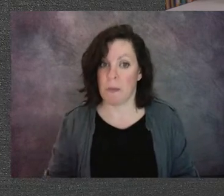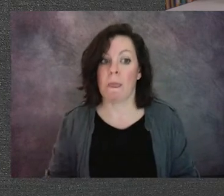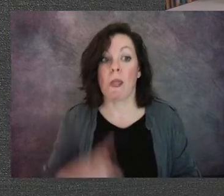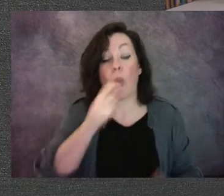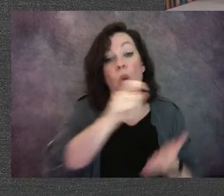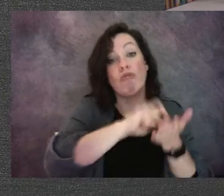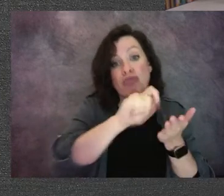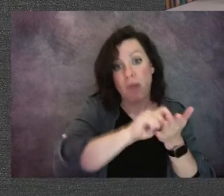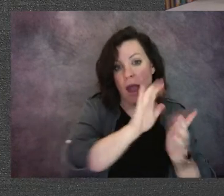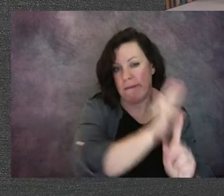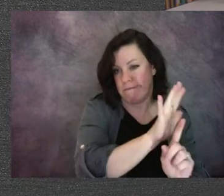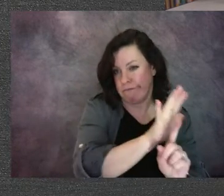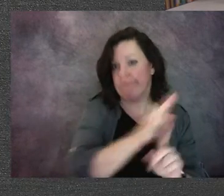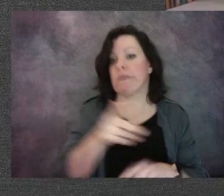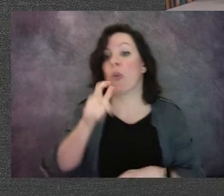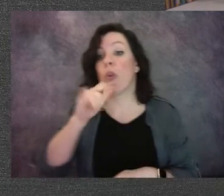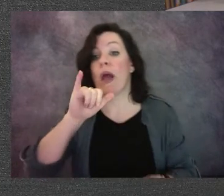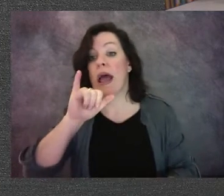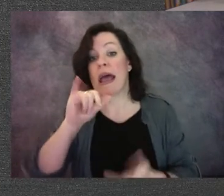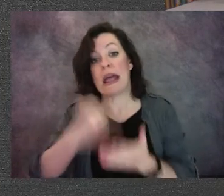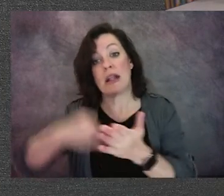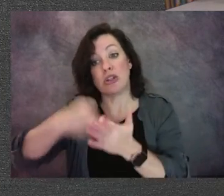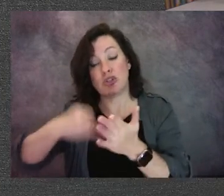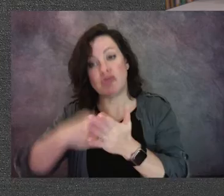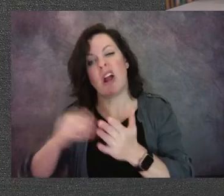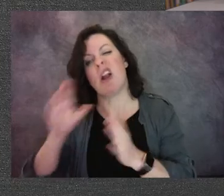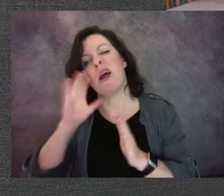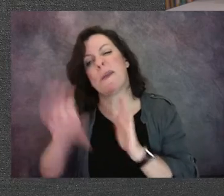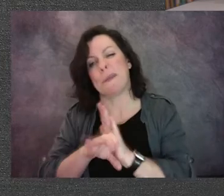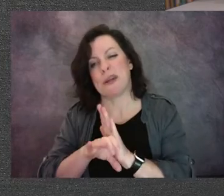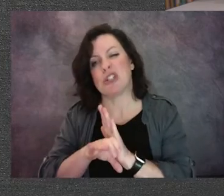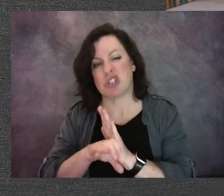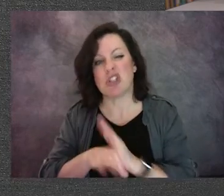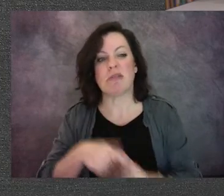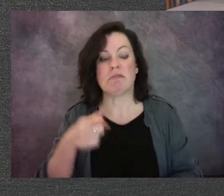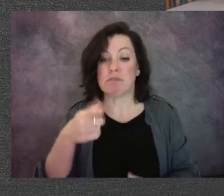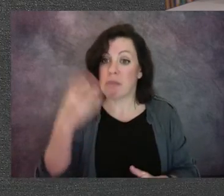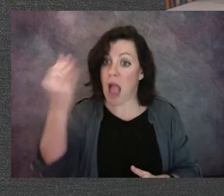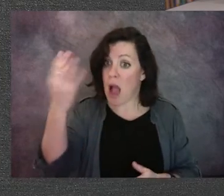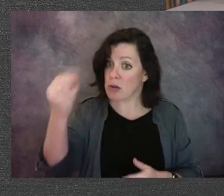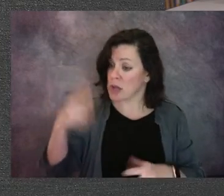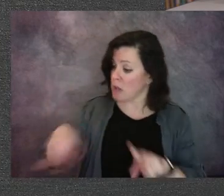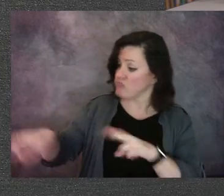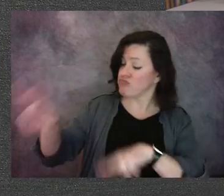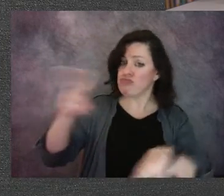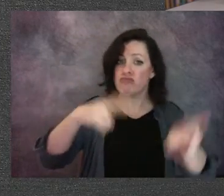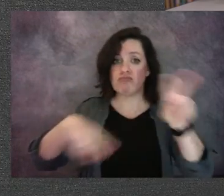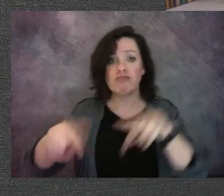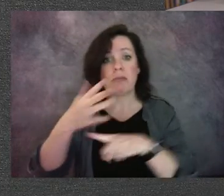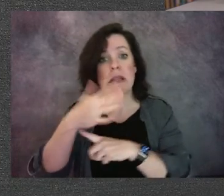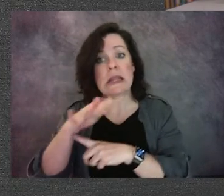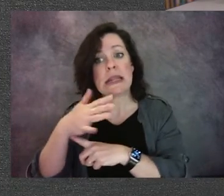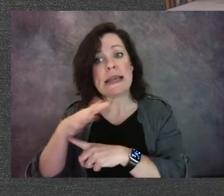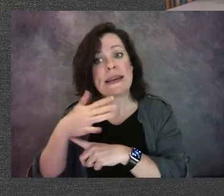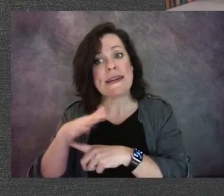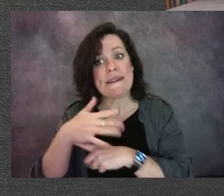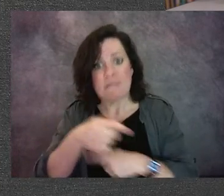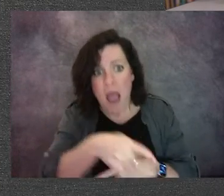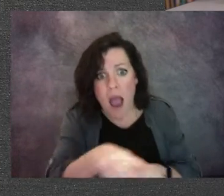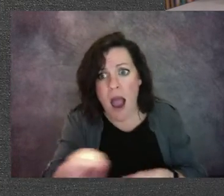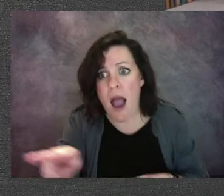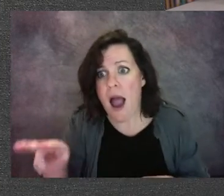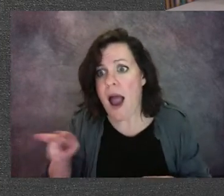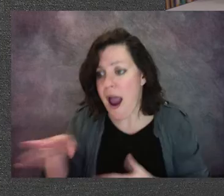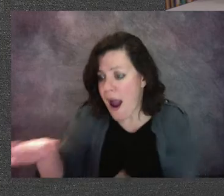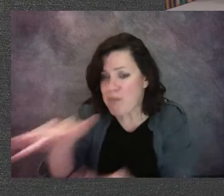pictures. Now, Lois Ellert would walk around outside and see these beautiful leaves on the ground, and